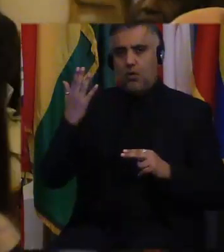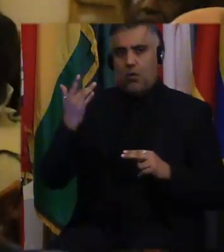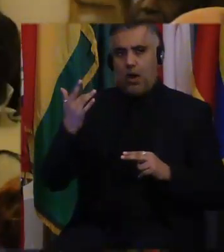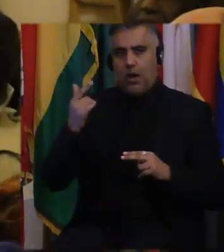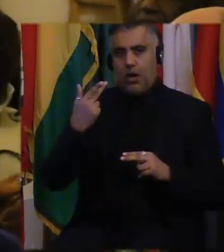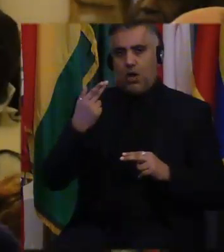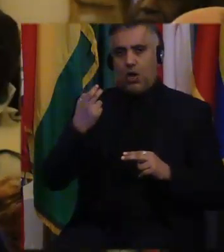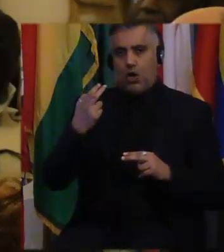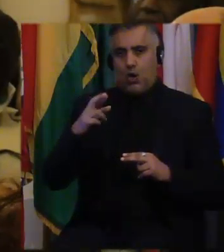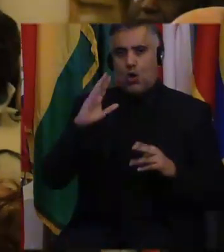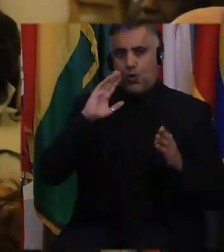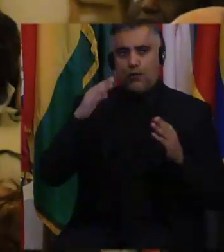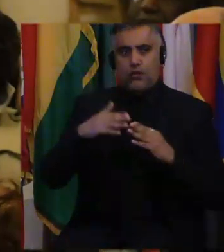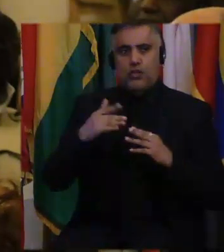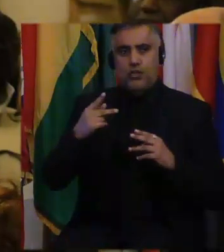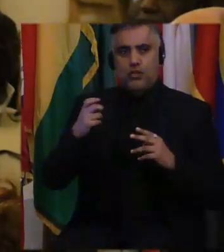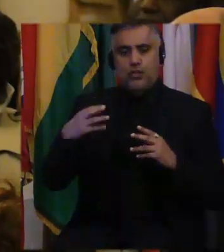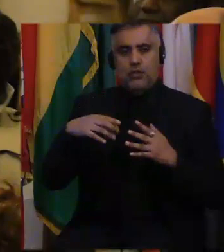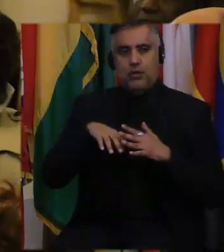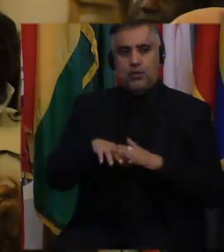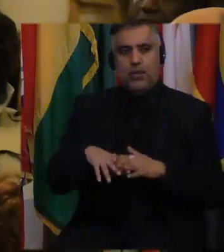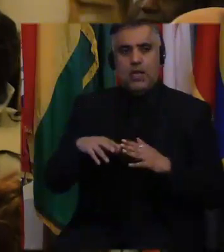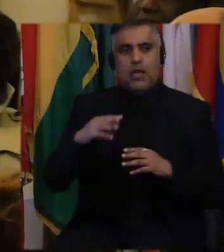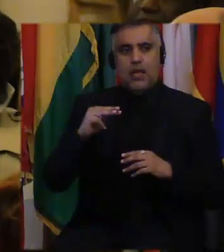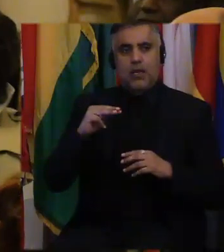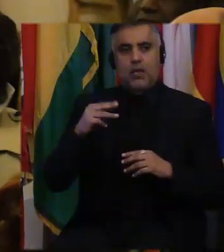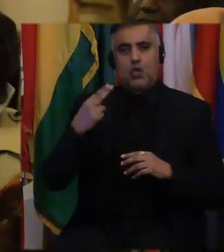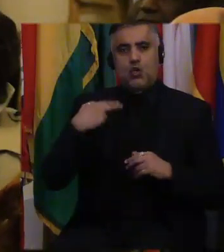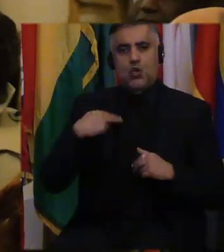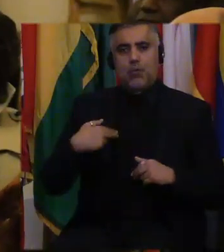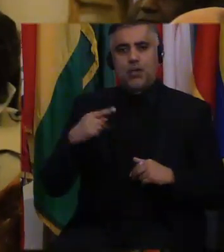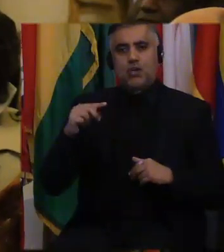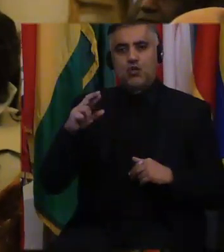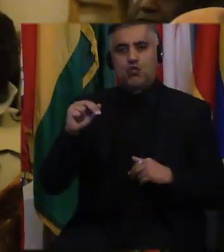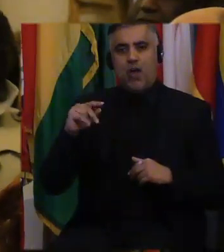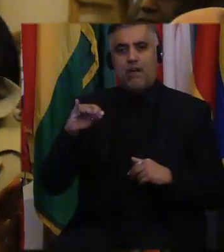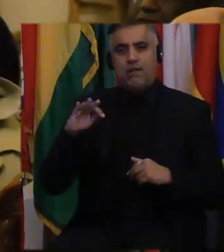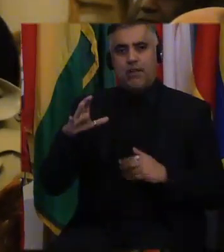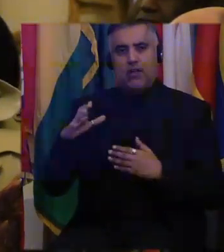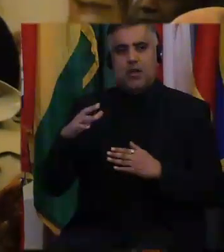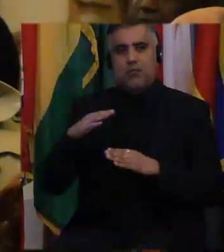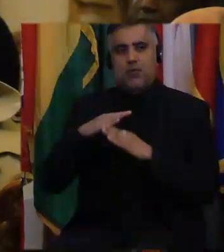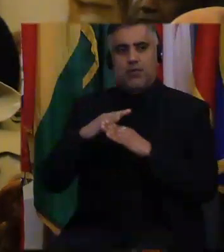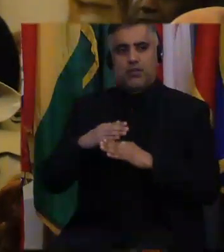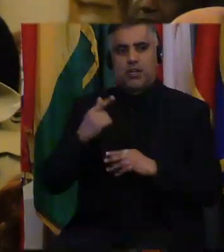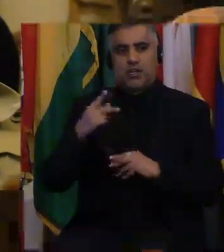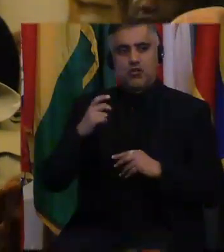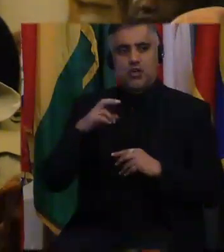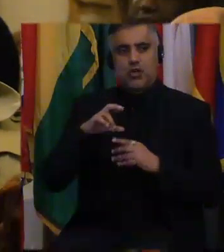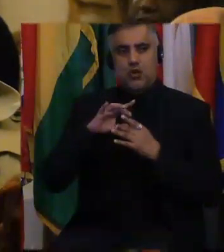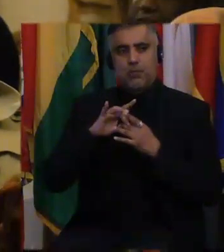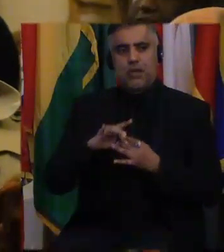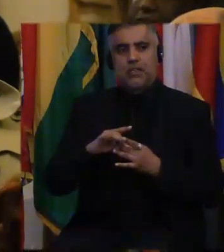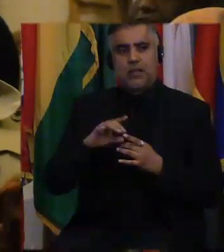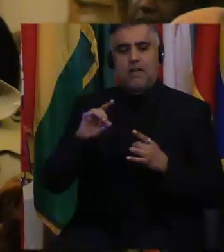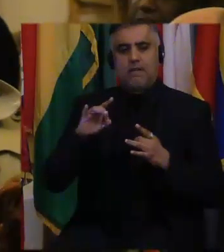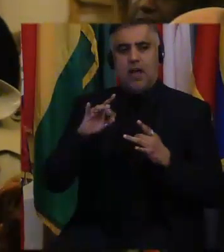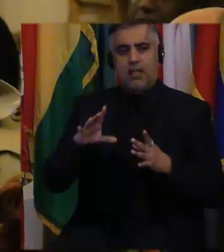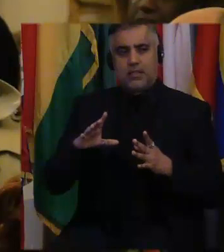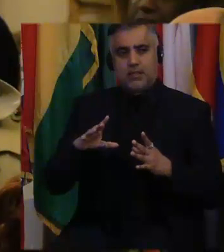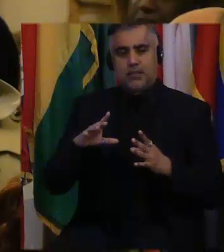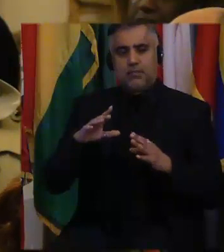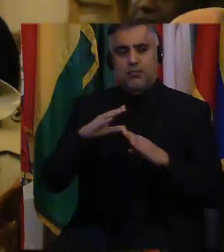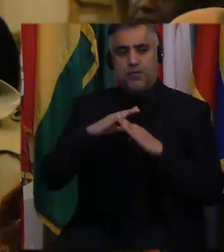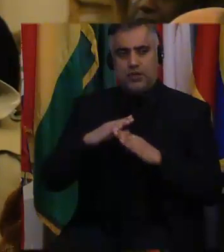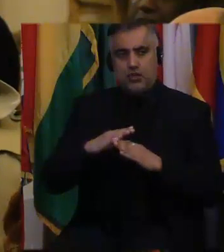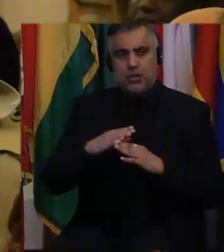And we focus on gender integration, mainstreaming, human trafficking prevention, and gender-based violence prevention and